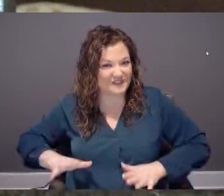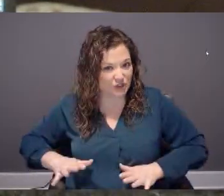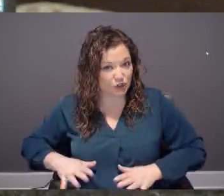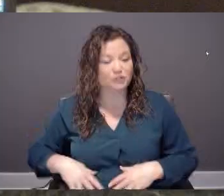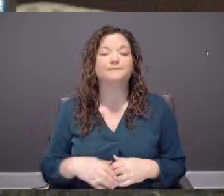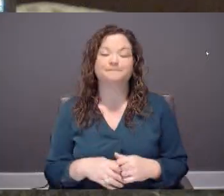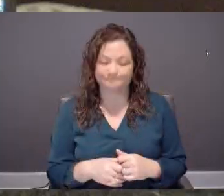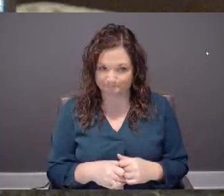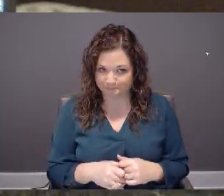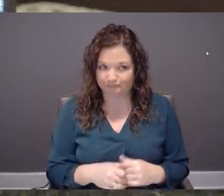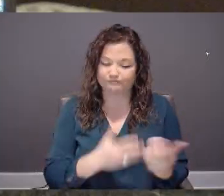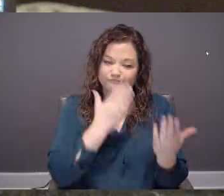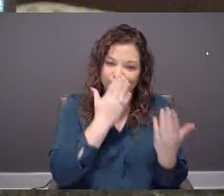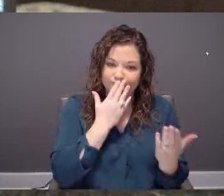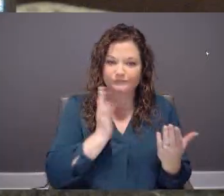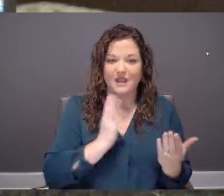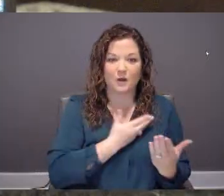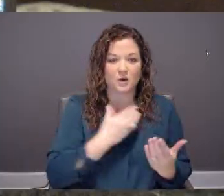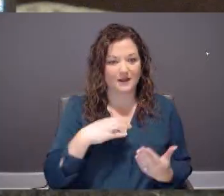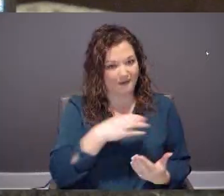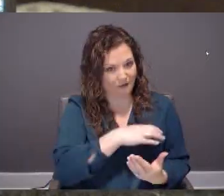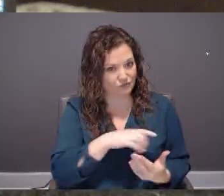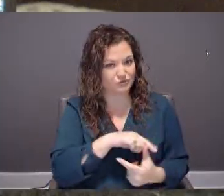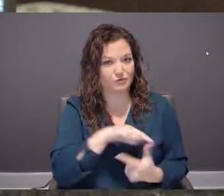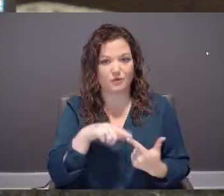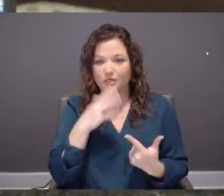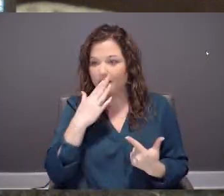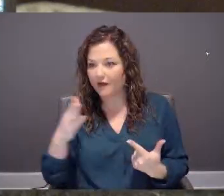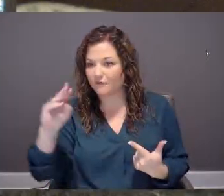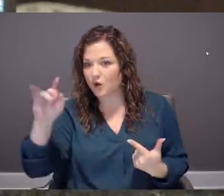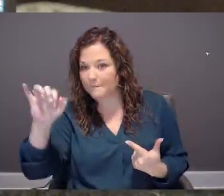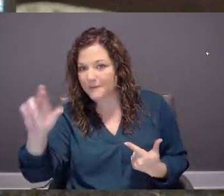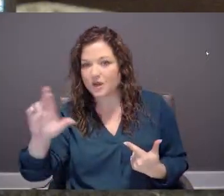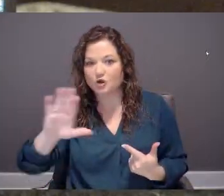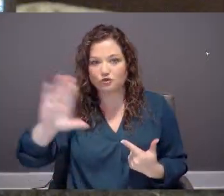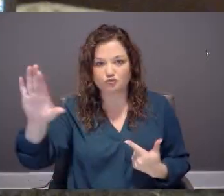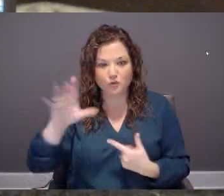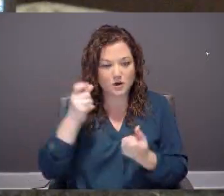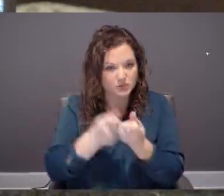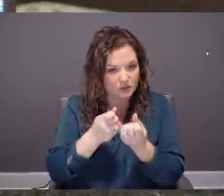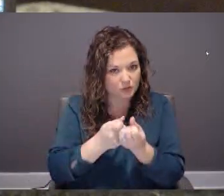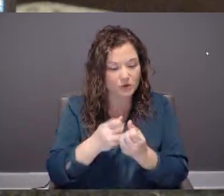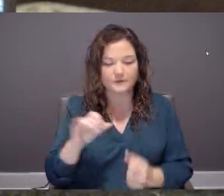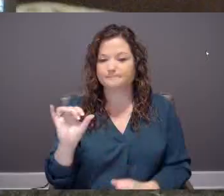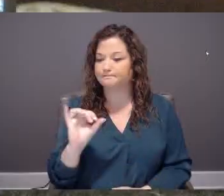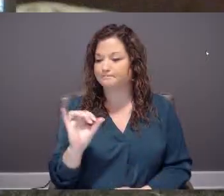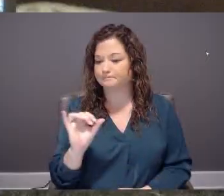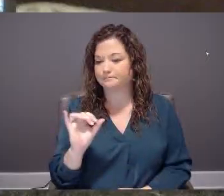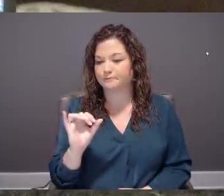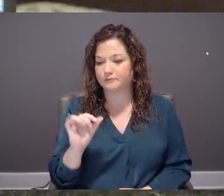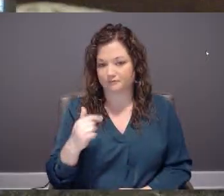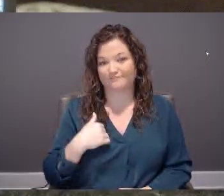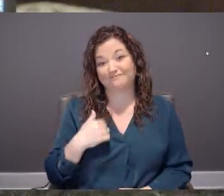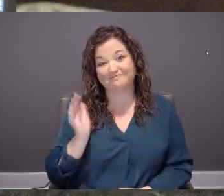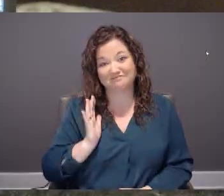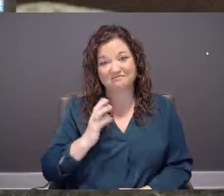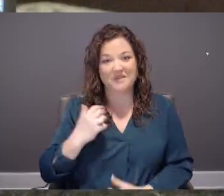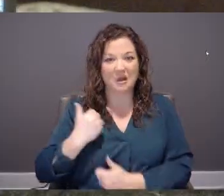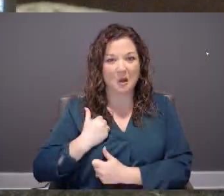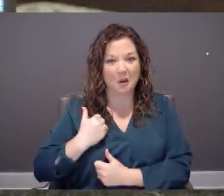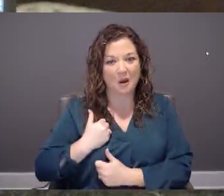my fellow council members, our mayor, their support. I know, just like Darius Ewing, I'm an Army brat myself,